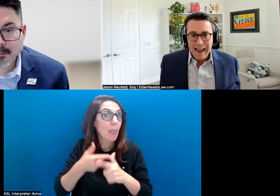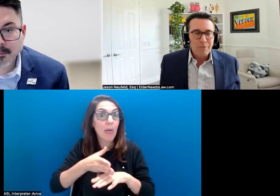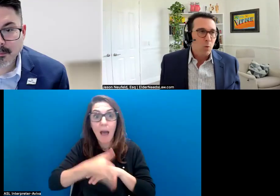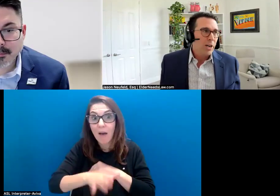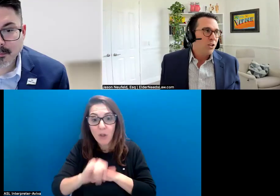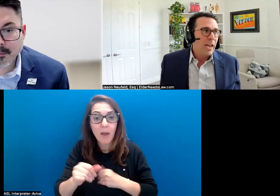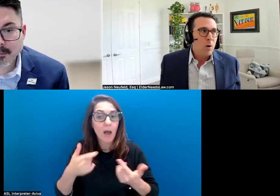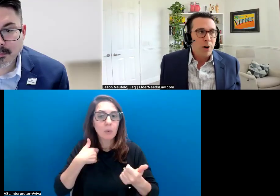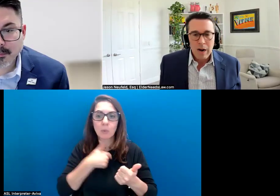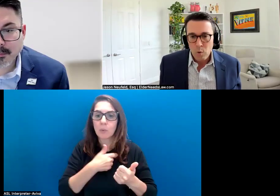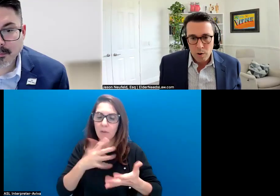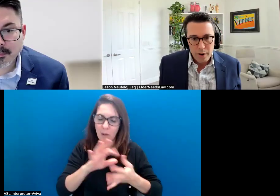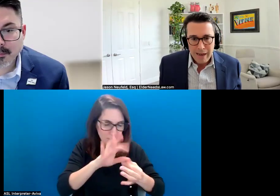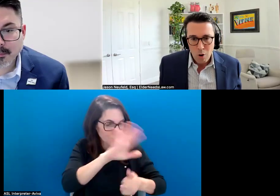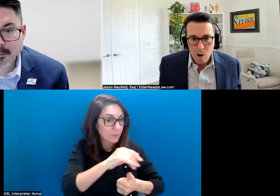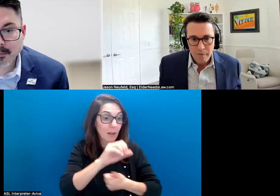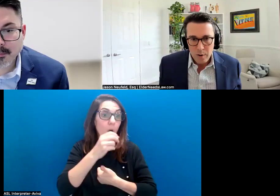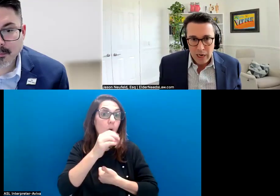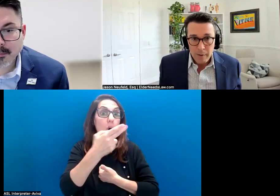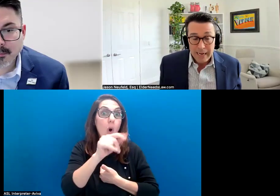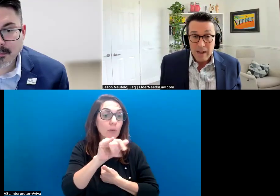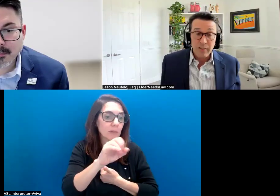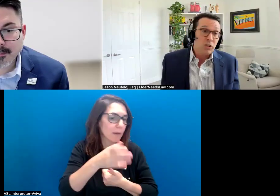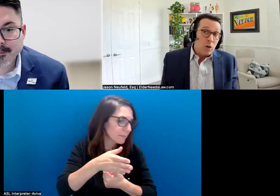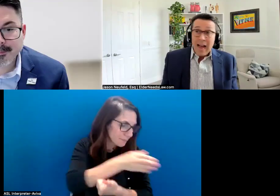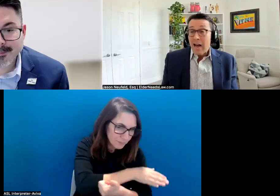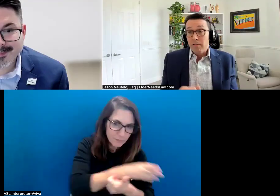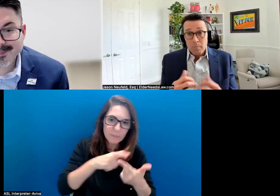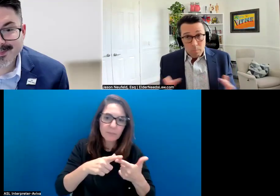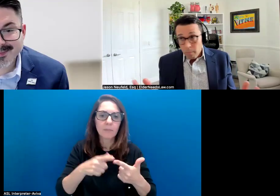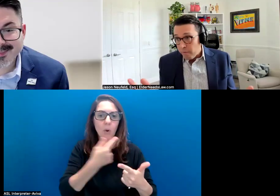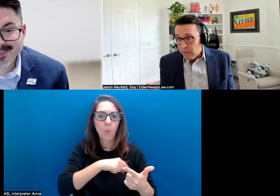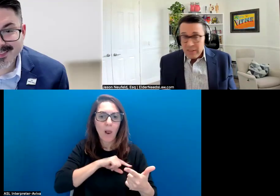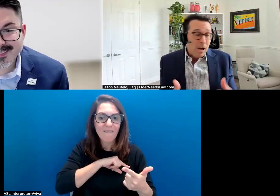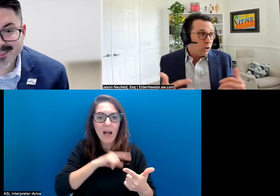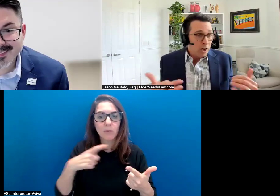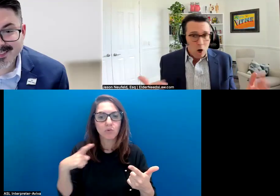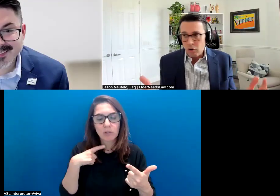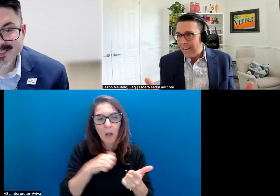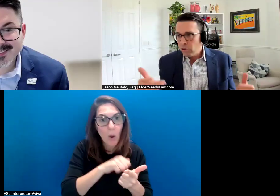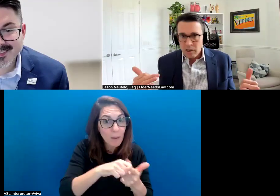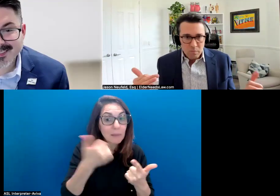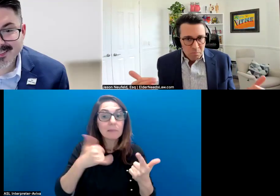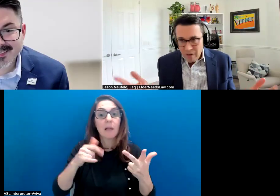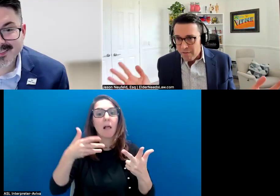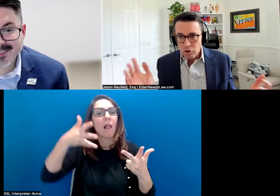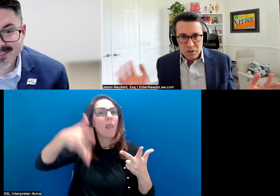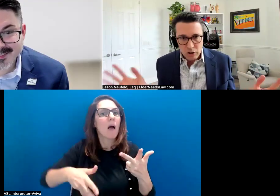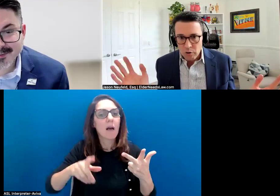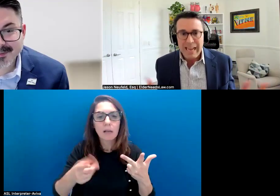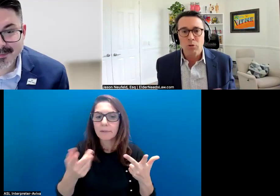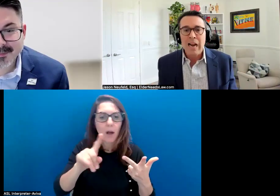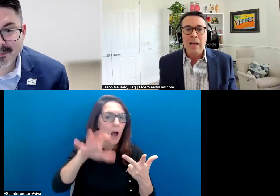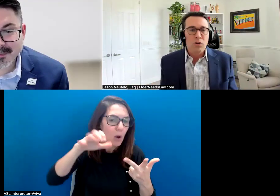homestead, after we're done saying we don't have to worry about qualified retirement accounts, and they still have $50,000, $100,000,